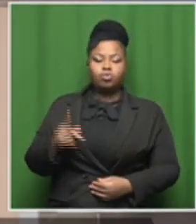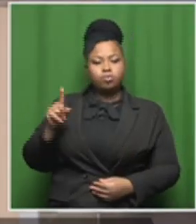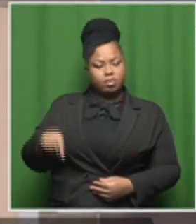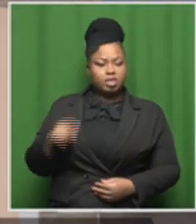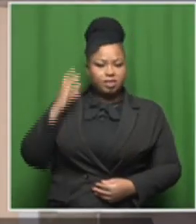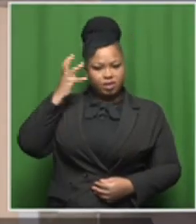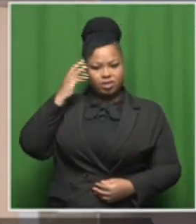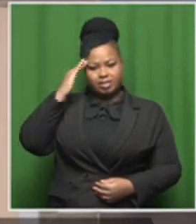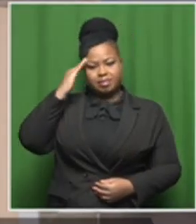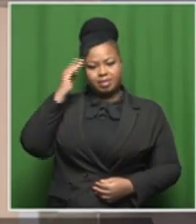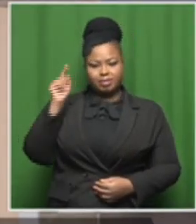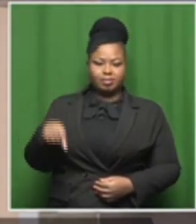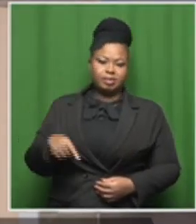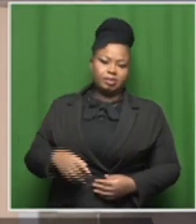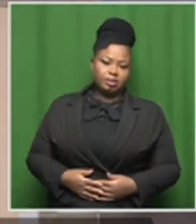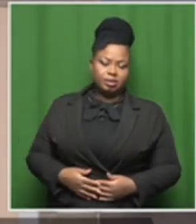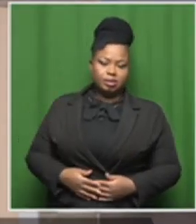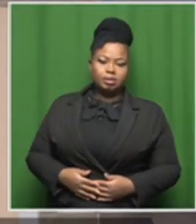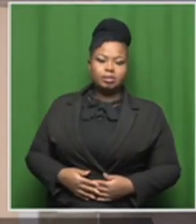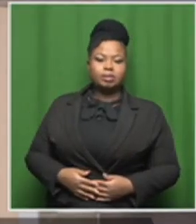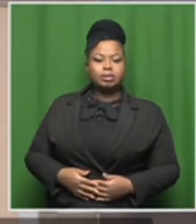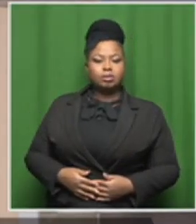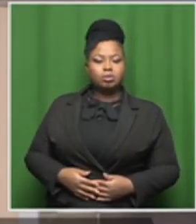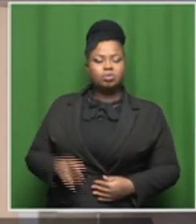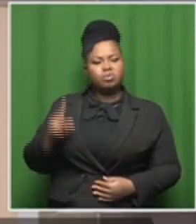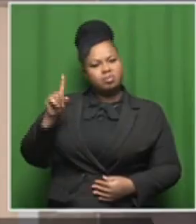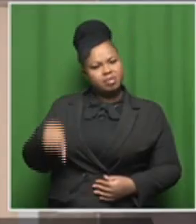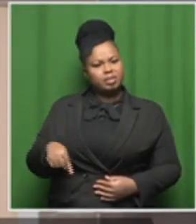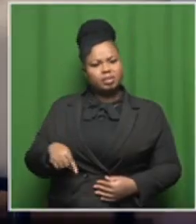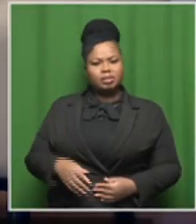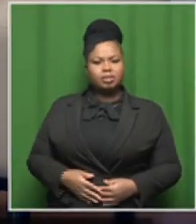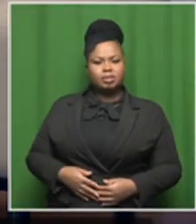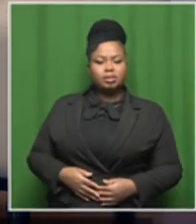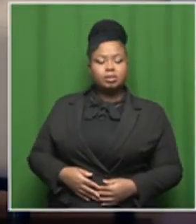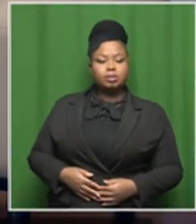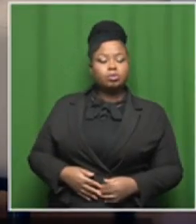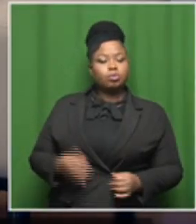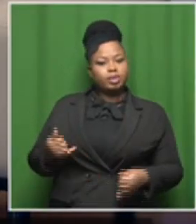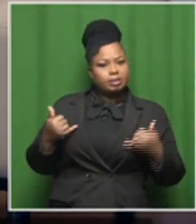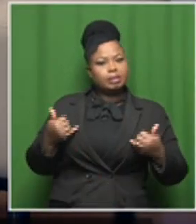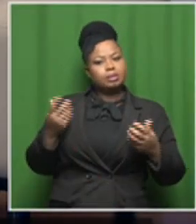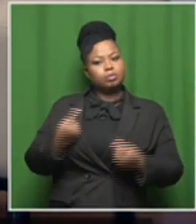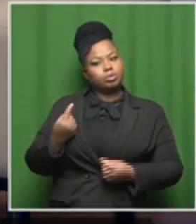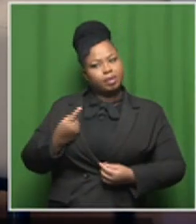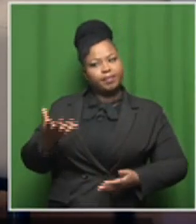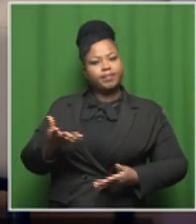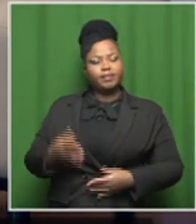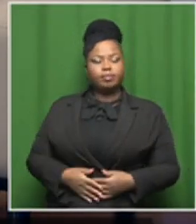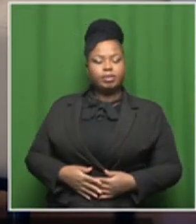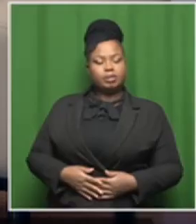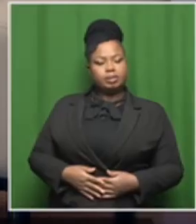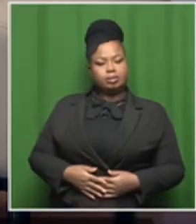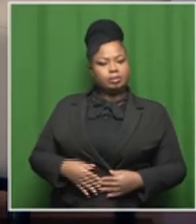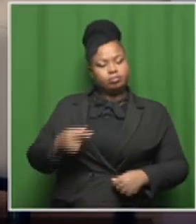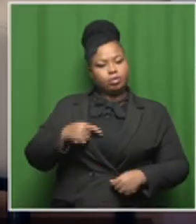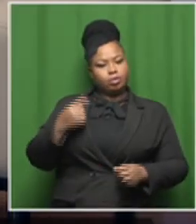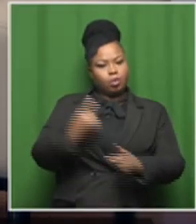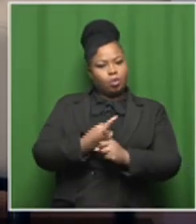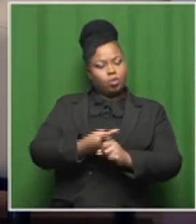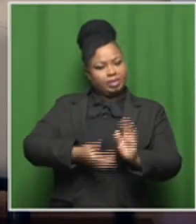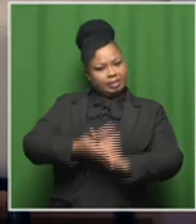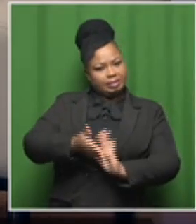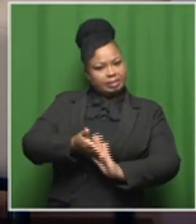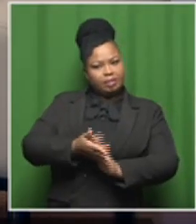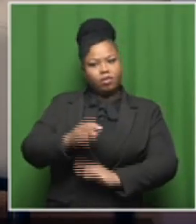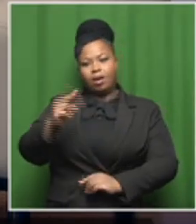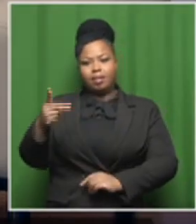mindset. You need to you need to be able to entertain yourself. So if you're one of those people that need constant stimulus from